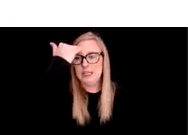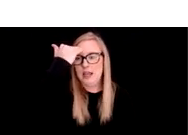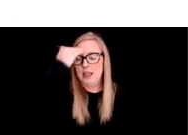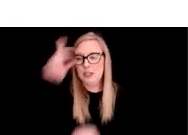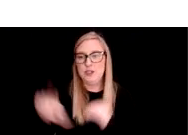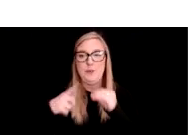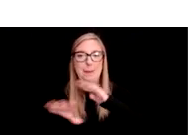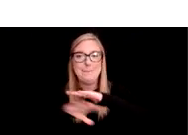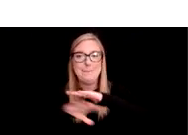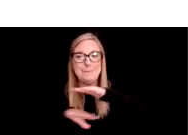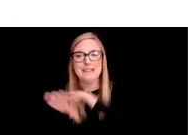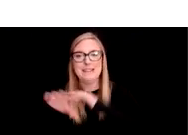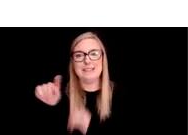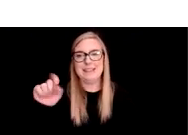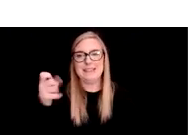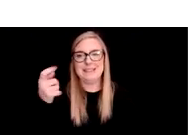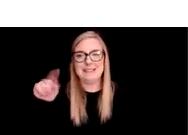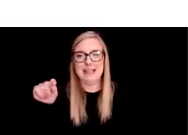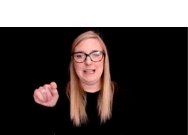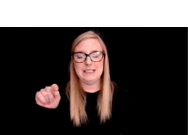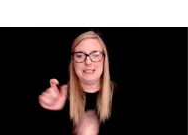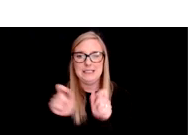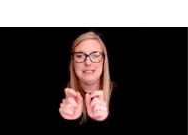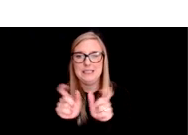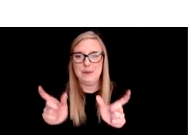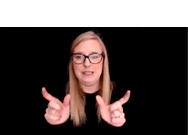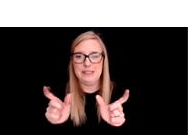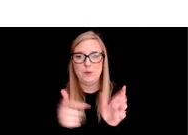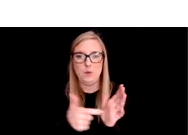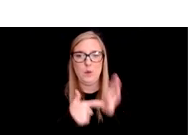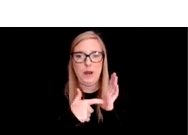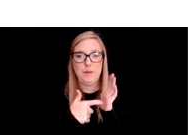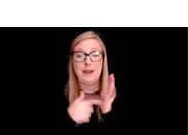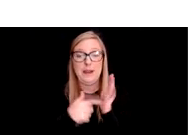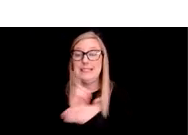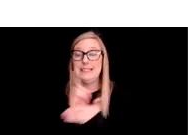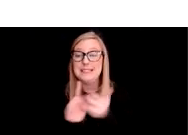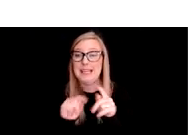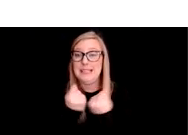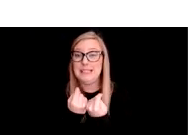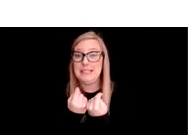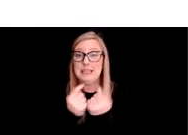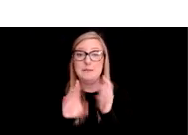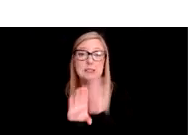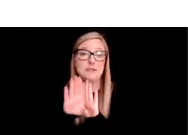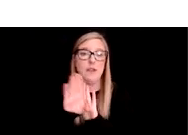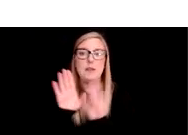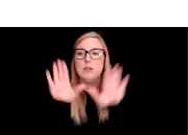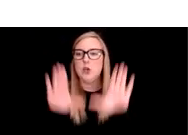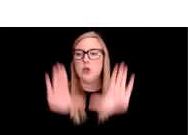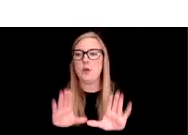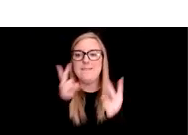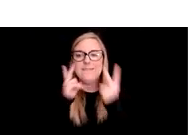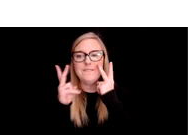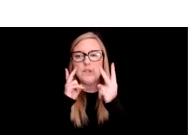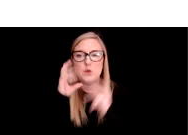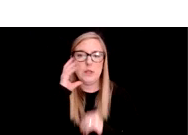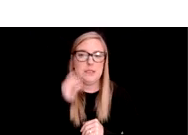basic text spacing requirement. And the design team did a great job building a visual experience that the client